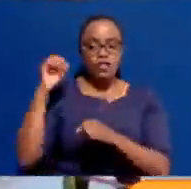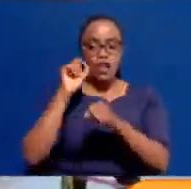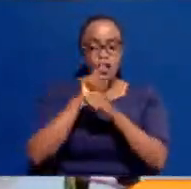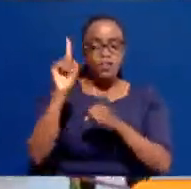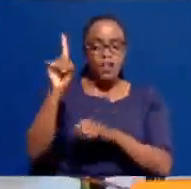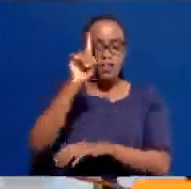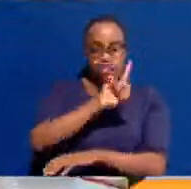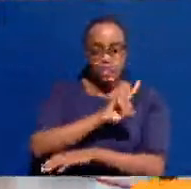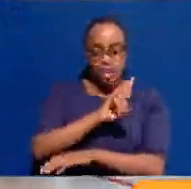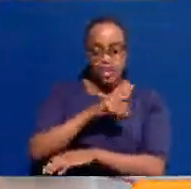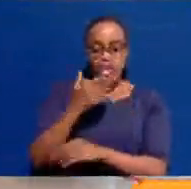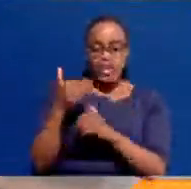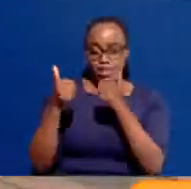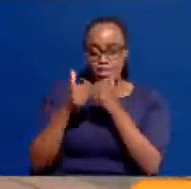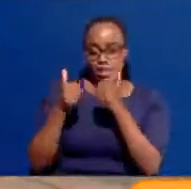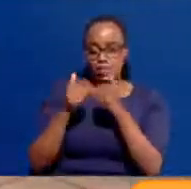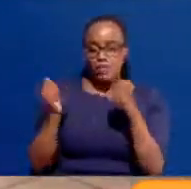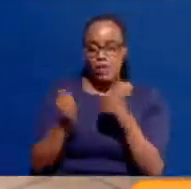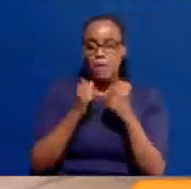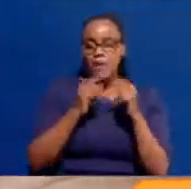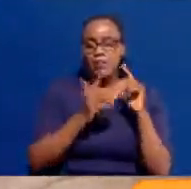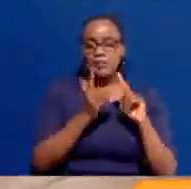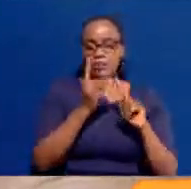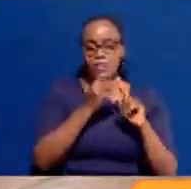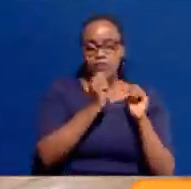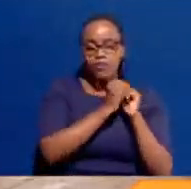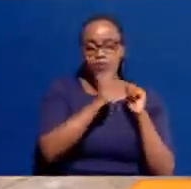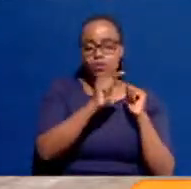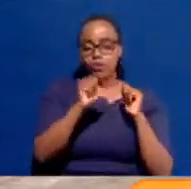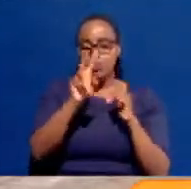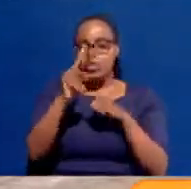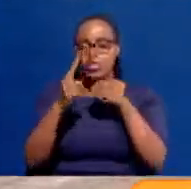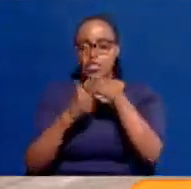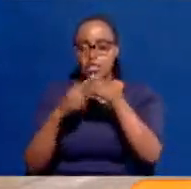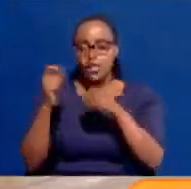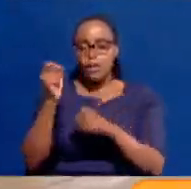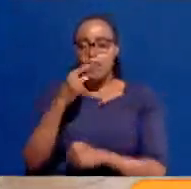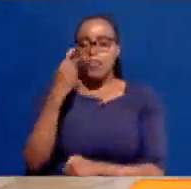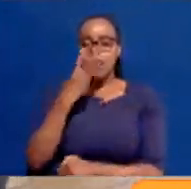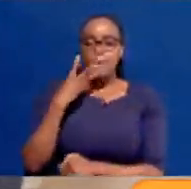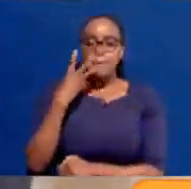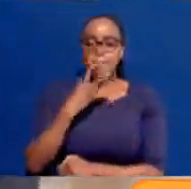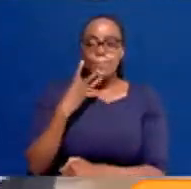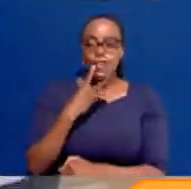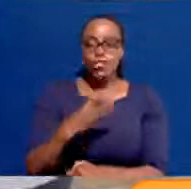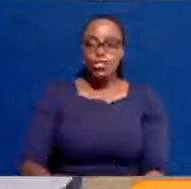championships in India will be held from the 15th to the 26th of March.